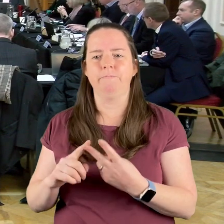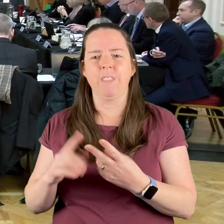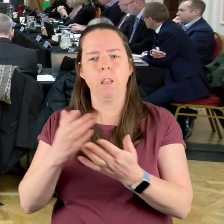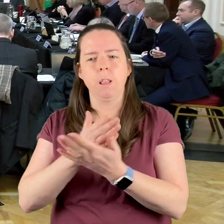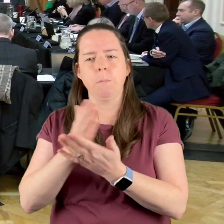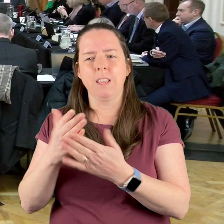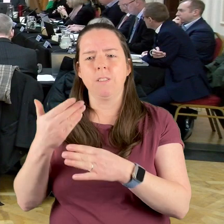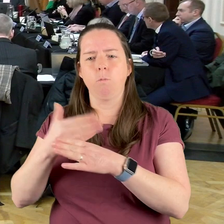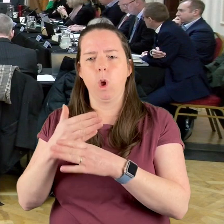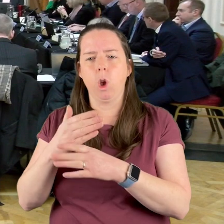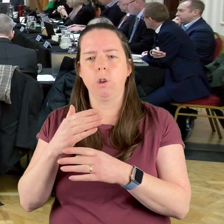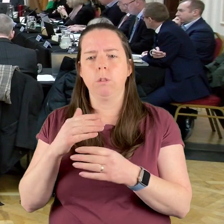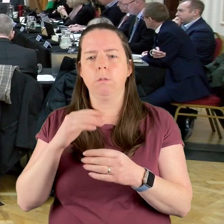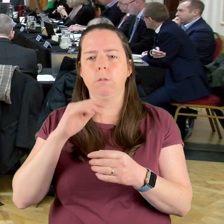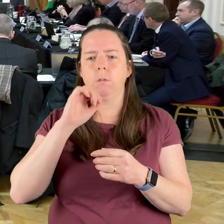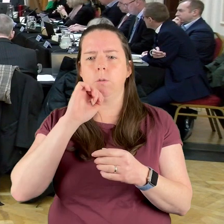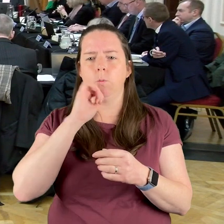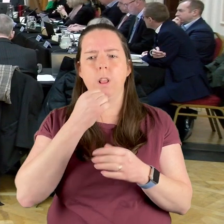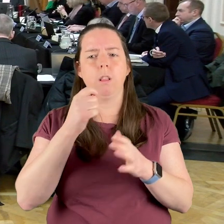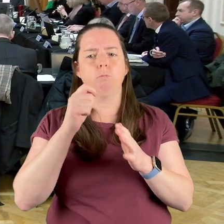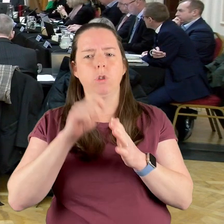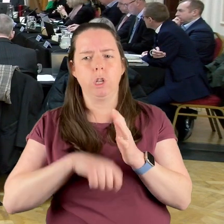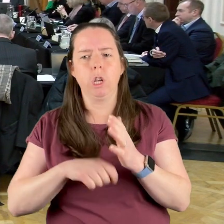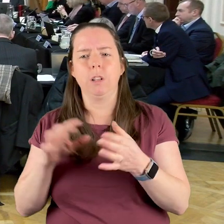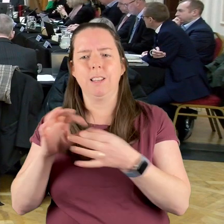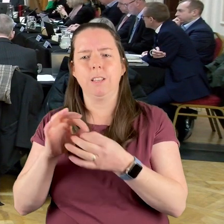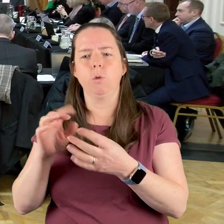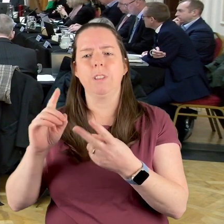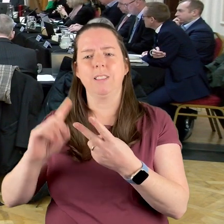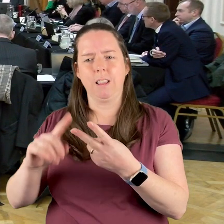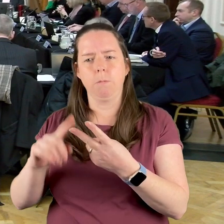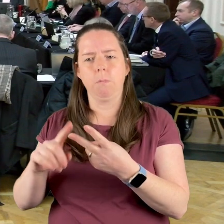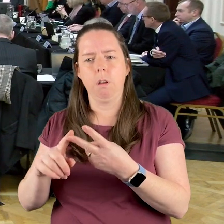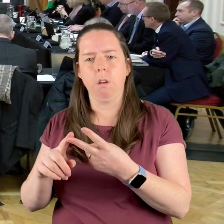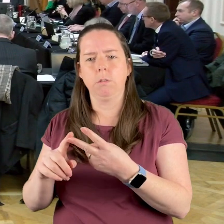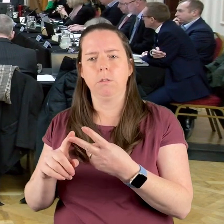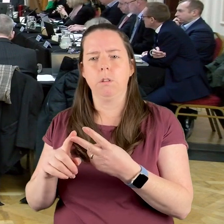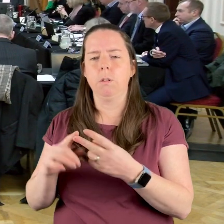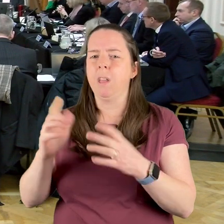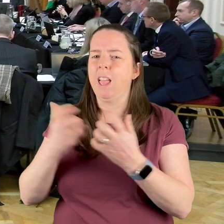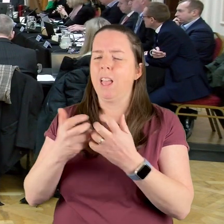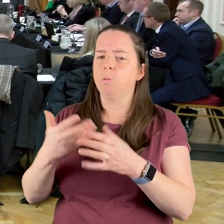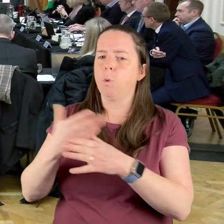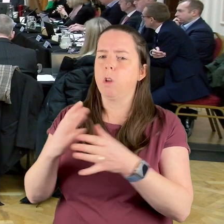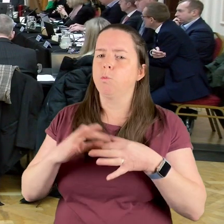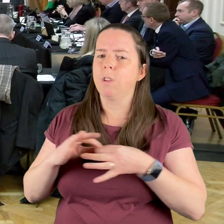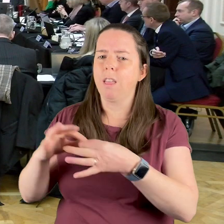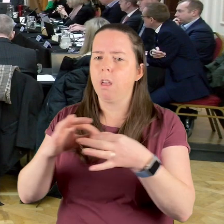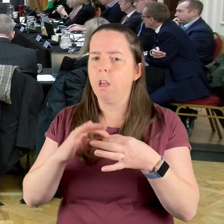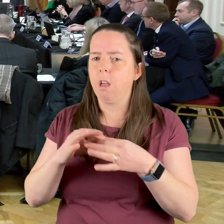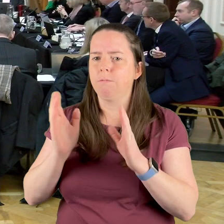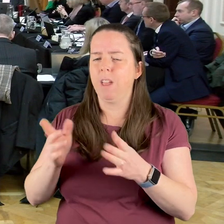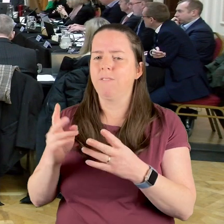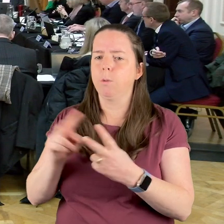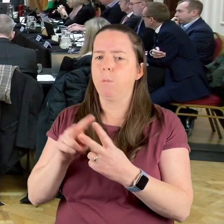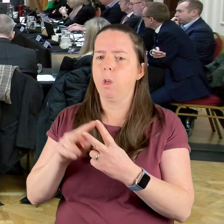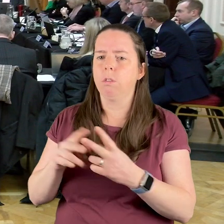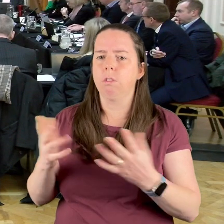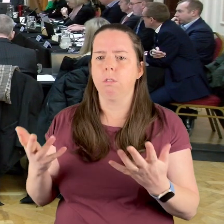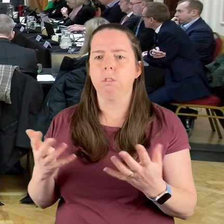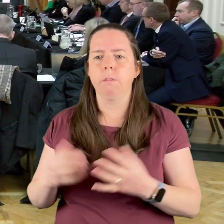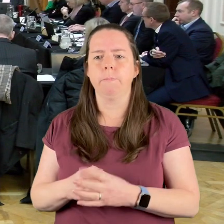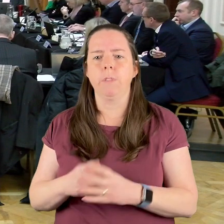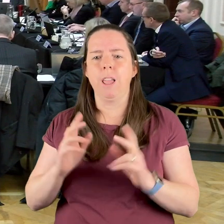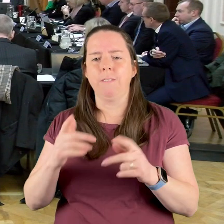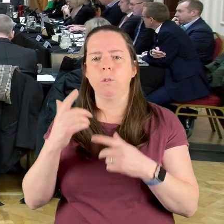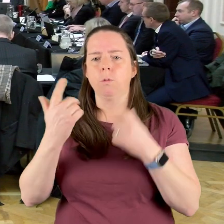efficient and productive in what we do. I think the piece of work that we're going to procure is around that second part, around how do we work